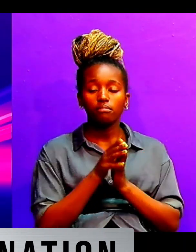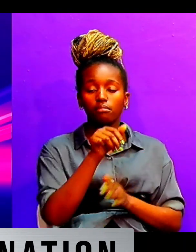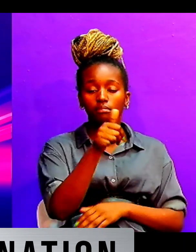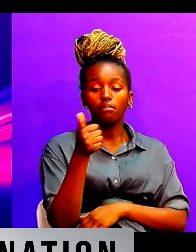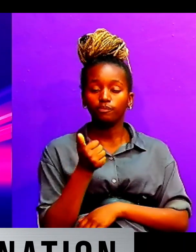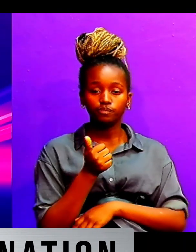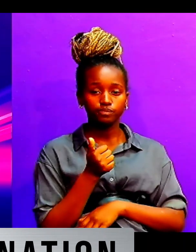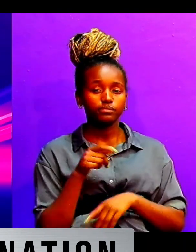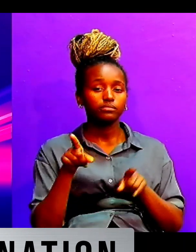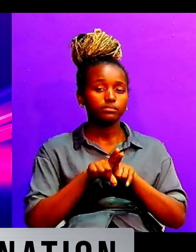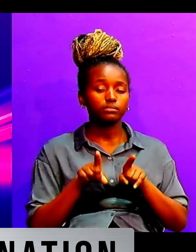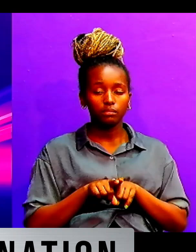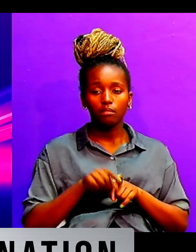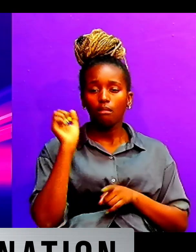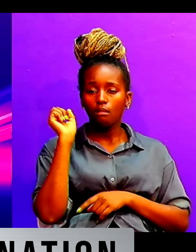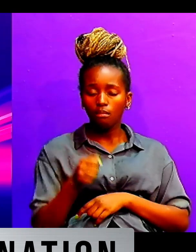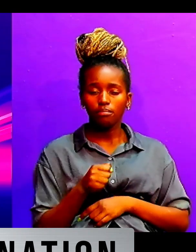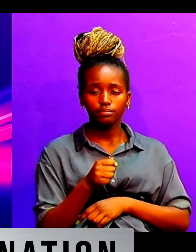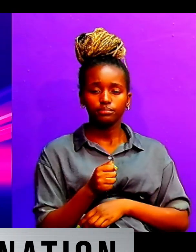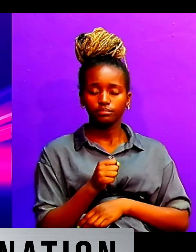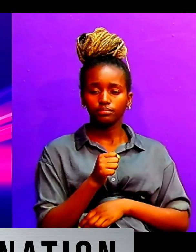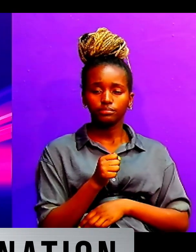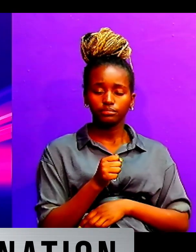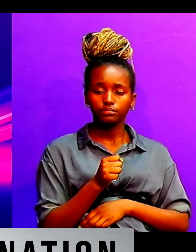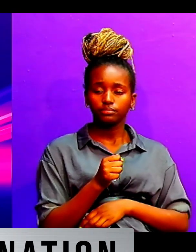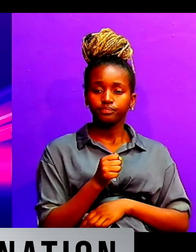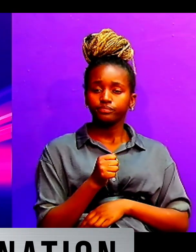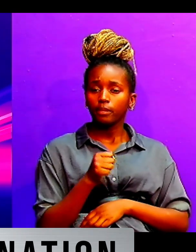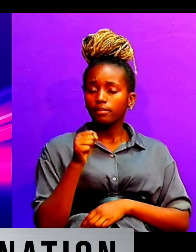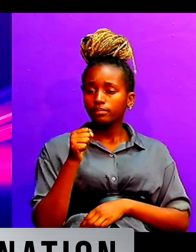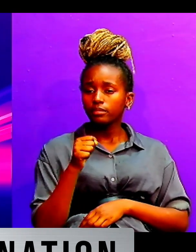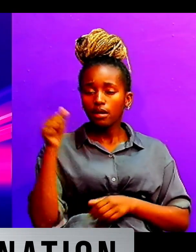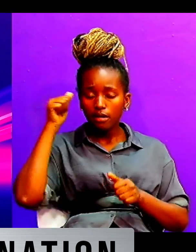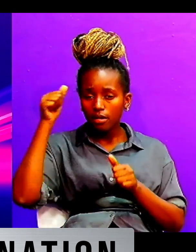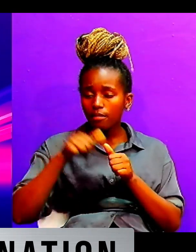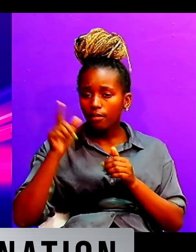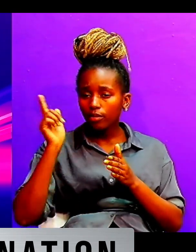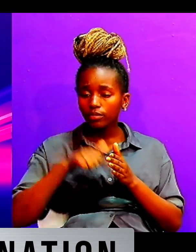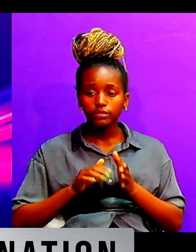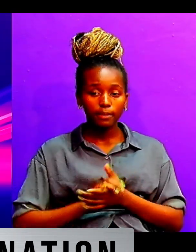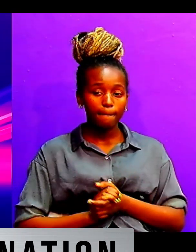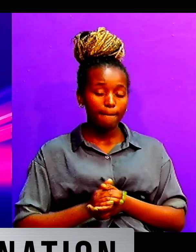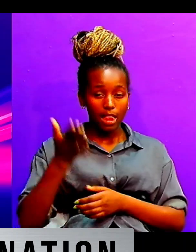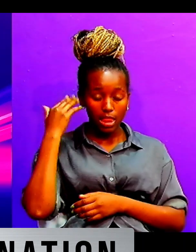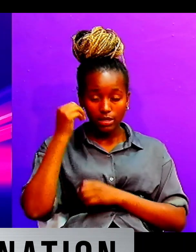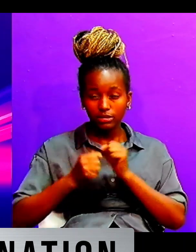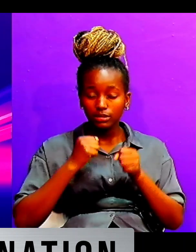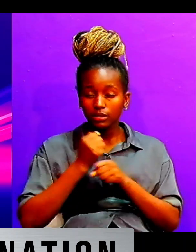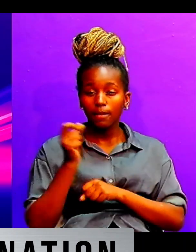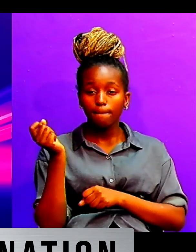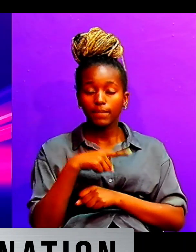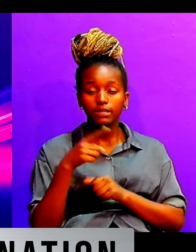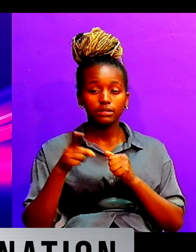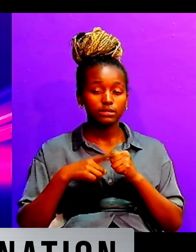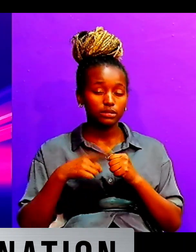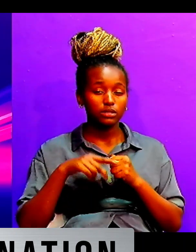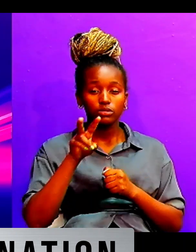there. And just the other time, in a time like this last year, June